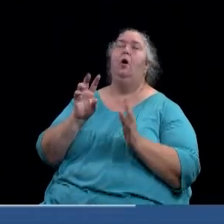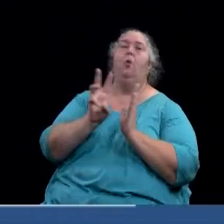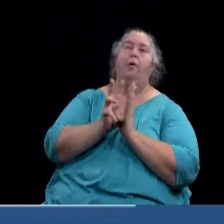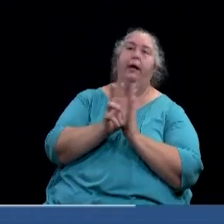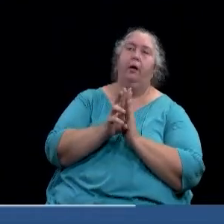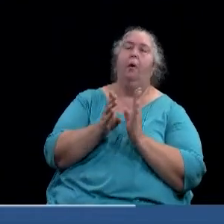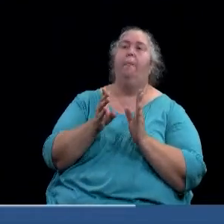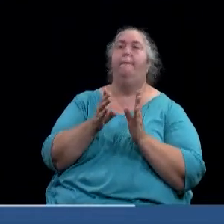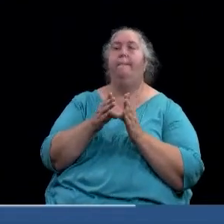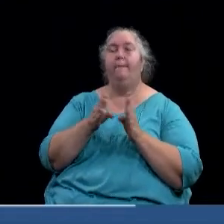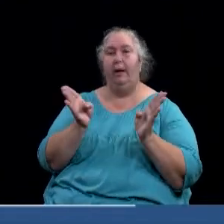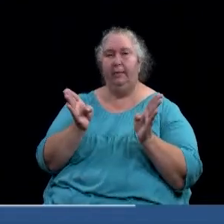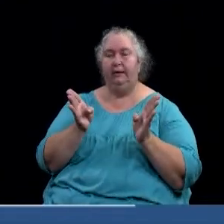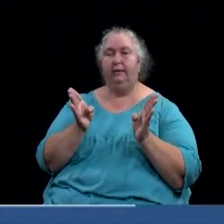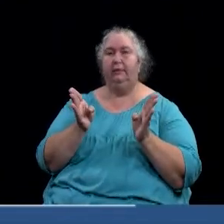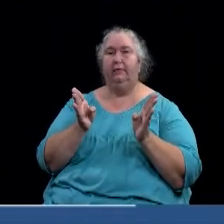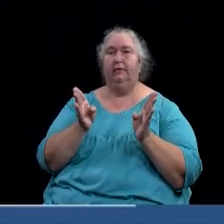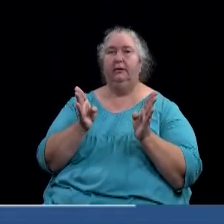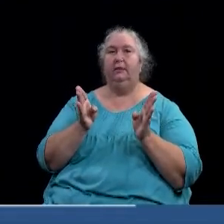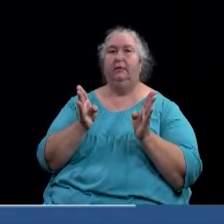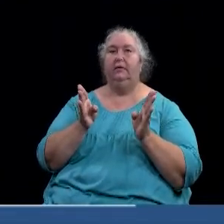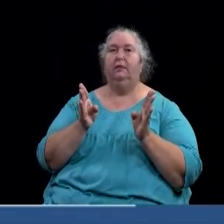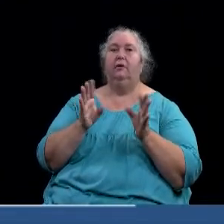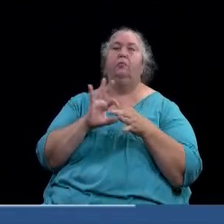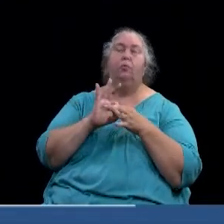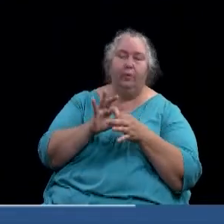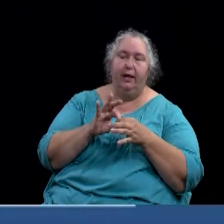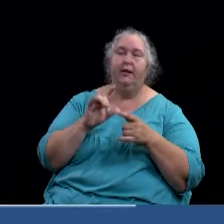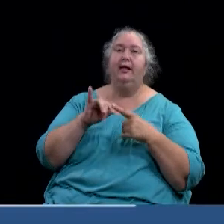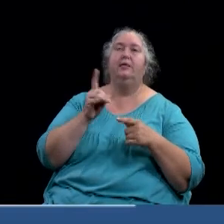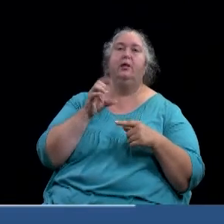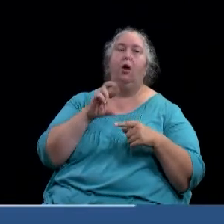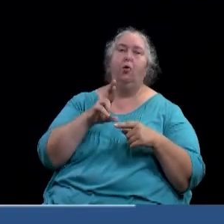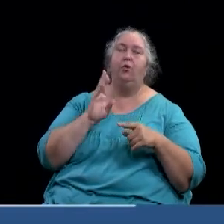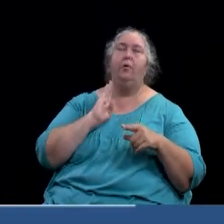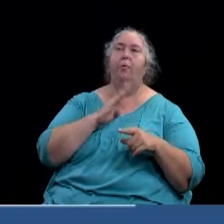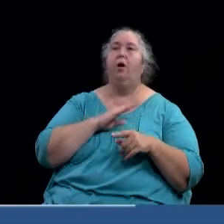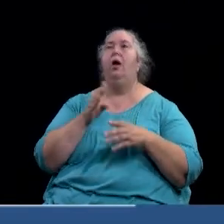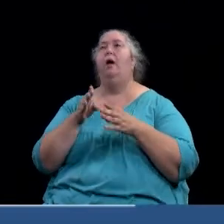of the bond. Waco Public Facility Corporation 2 is the